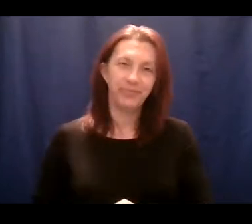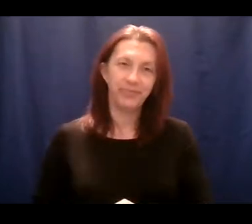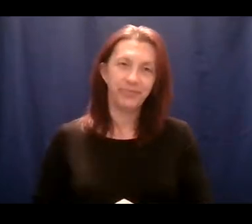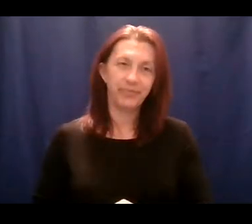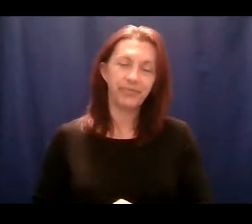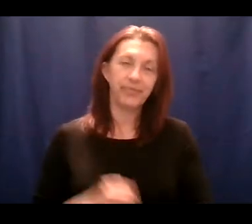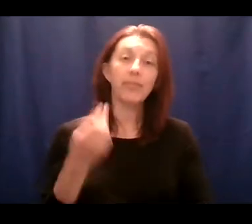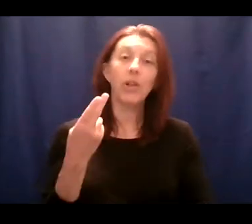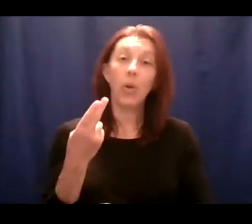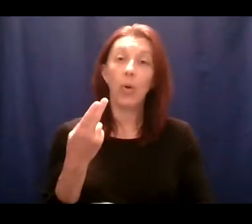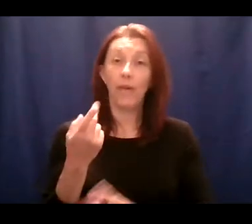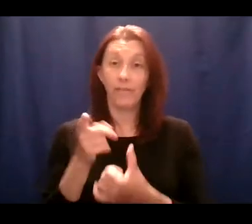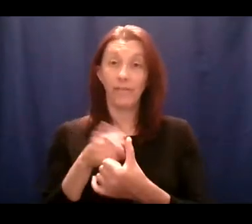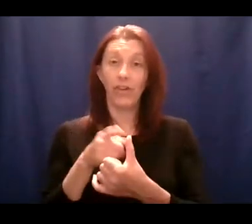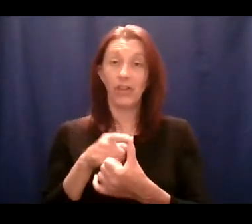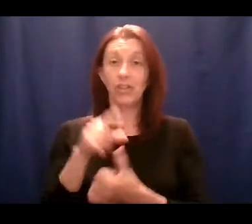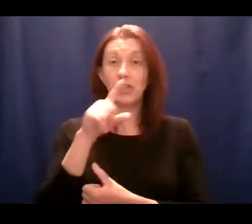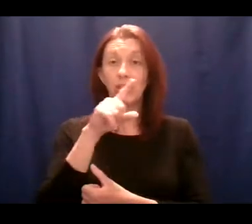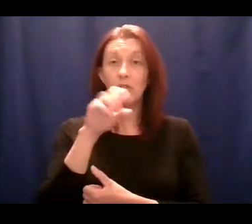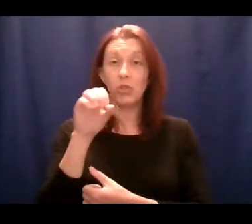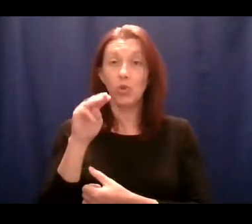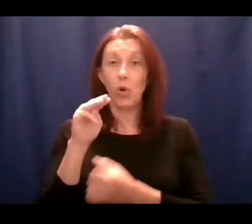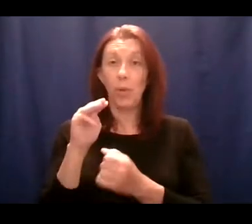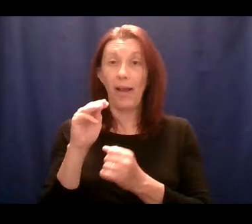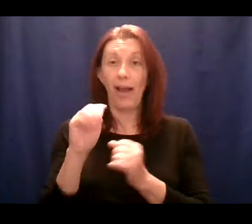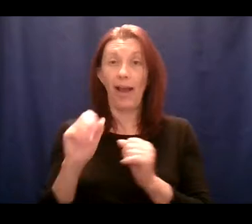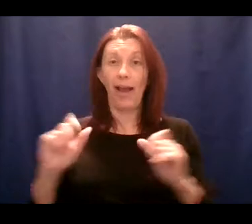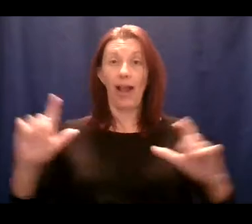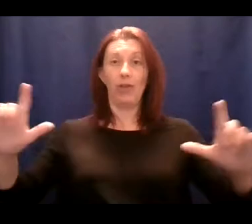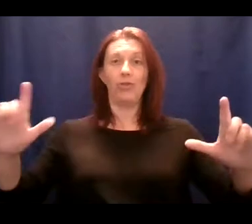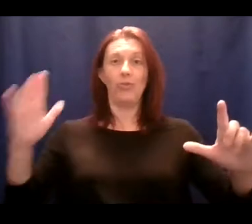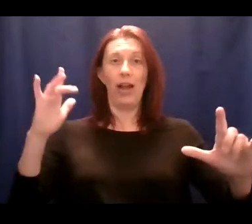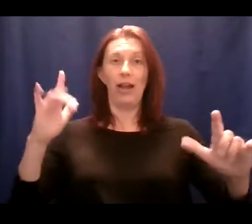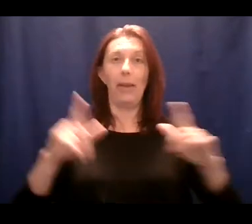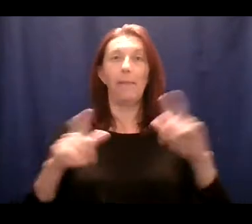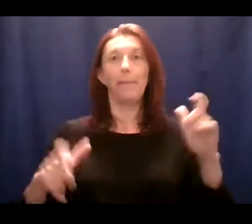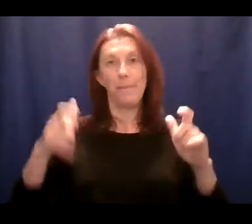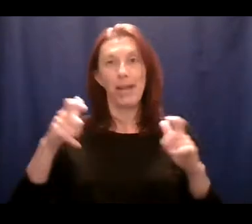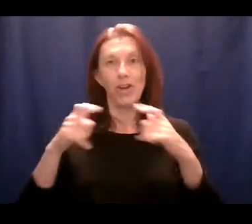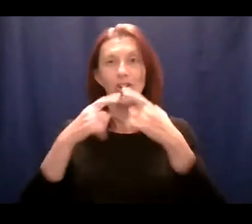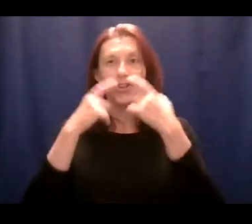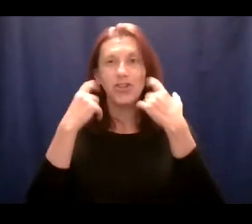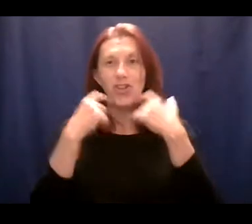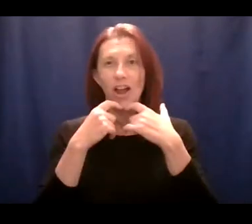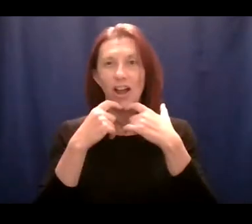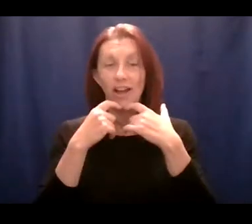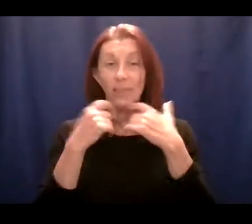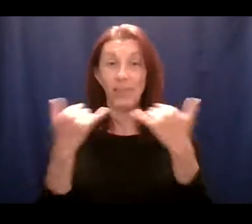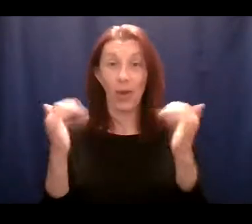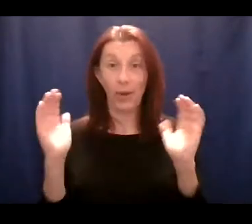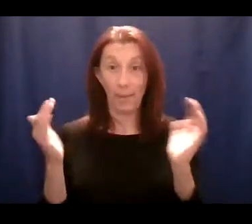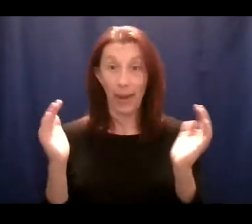Oh, we're gonna zoom out a little bit. We're way too close because this is a much bigger jaw. There we go. So in